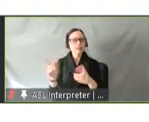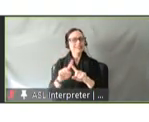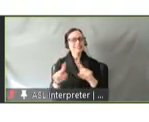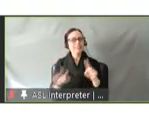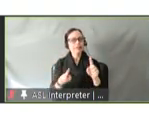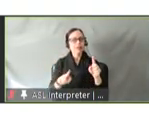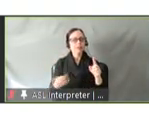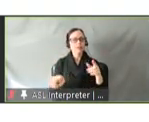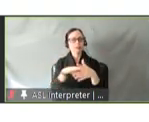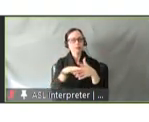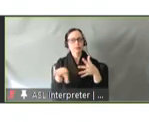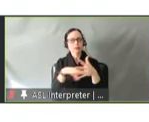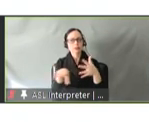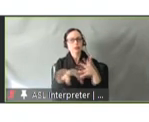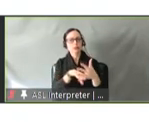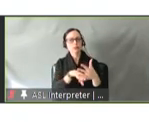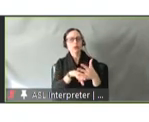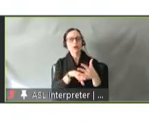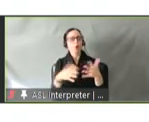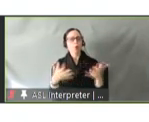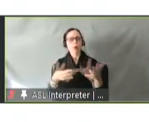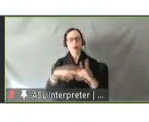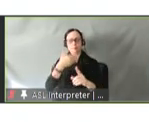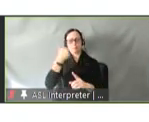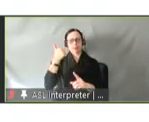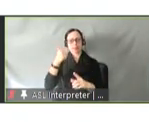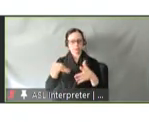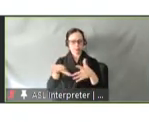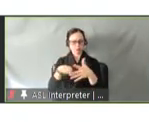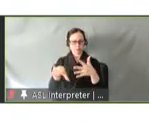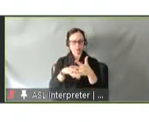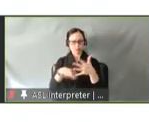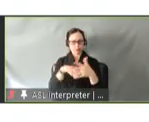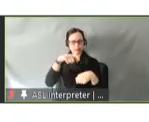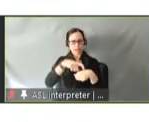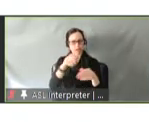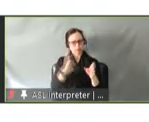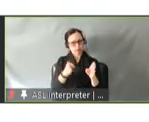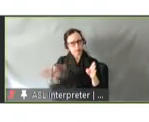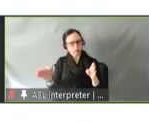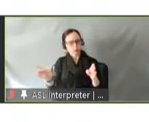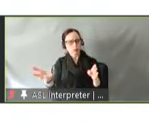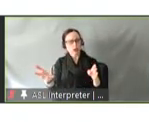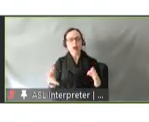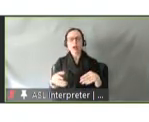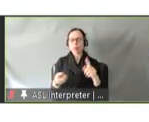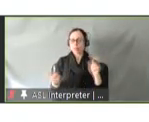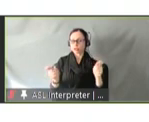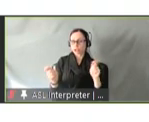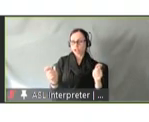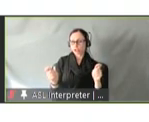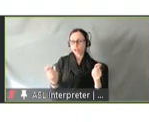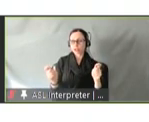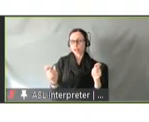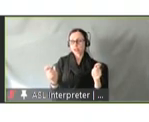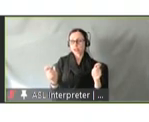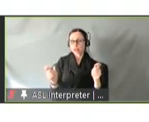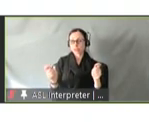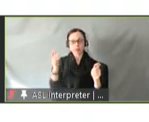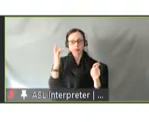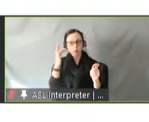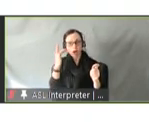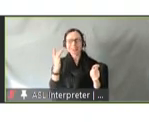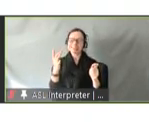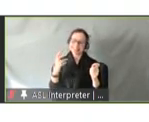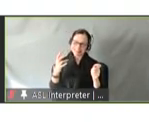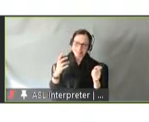that optimal alternate interval might be. Interestingly, many of these interval changes were initially driven by limited supply